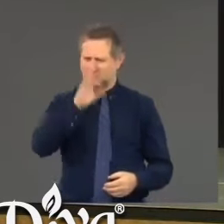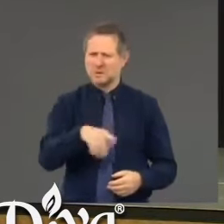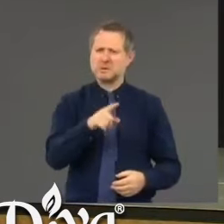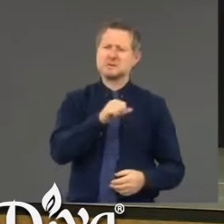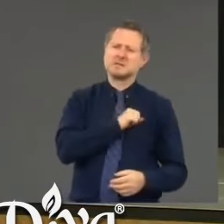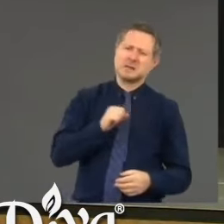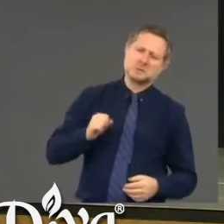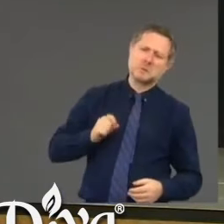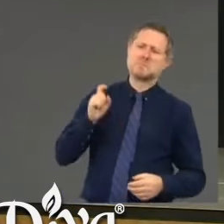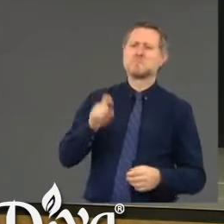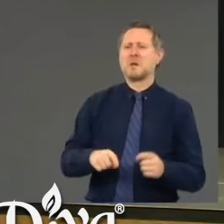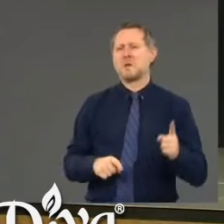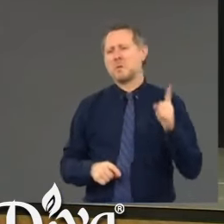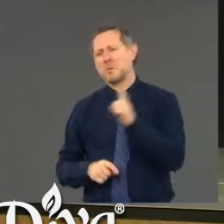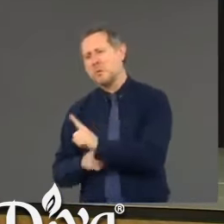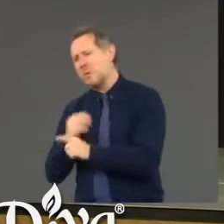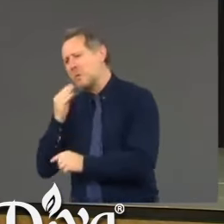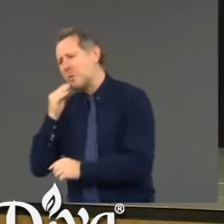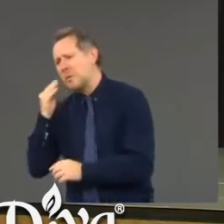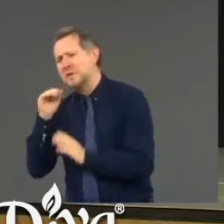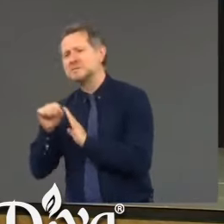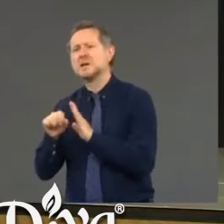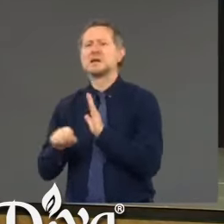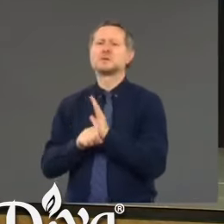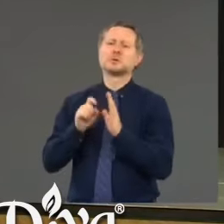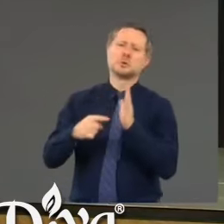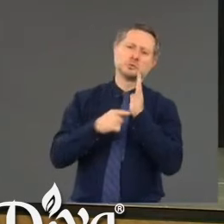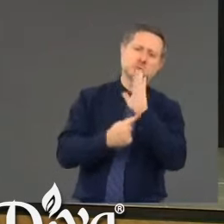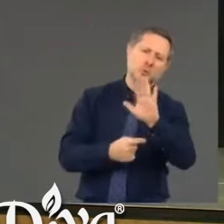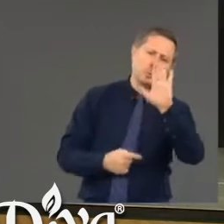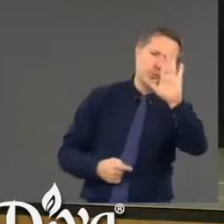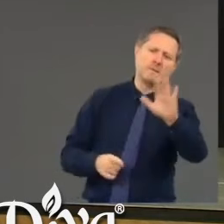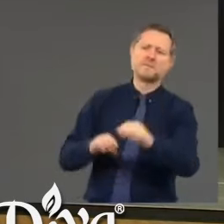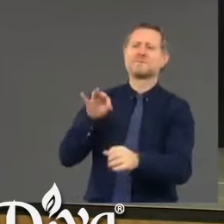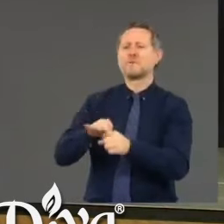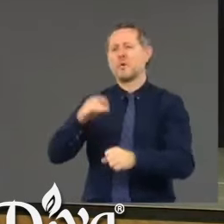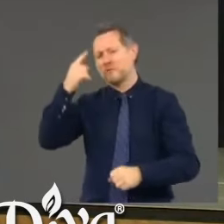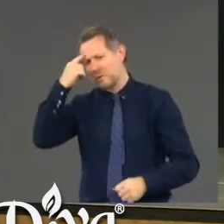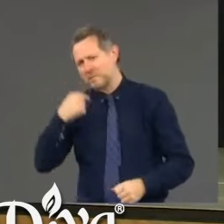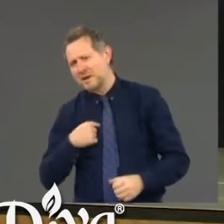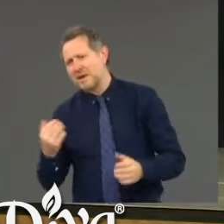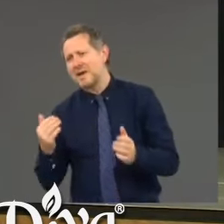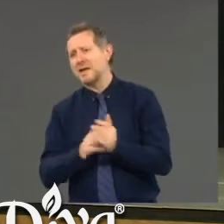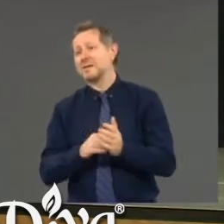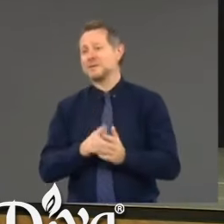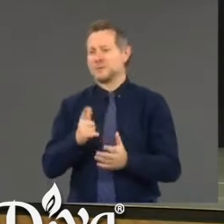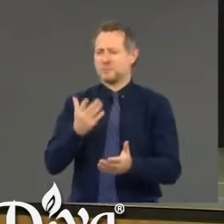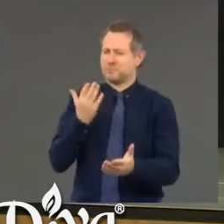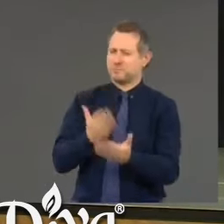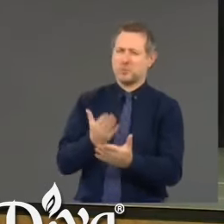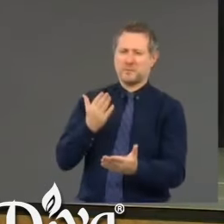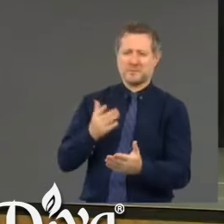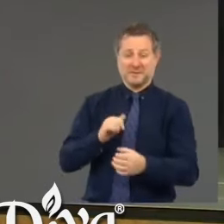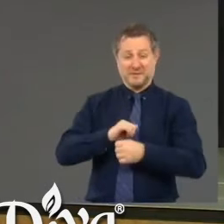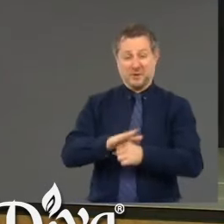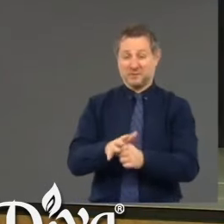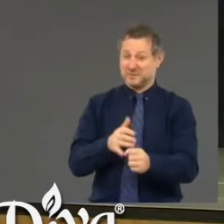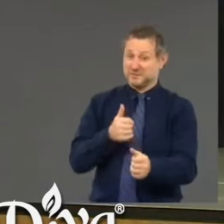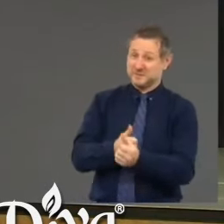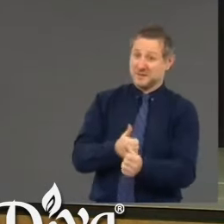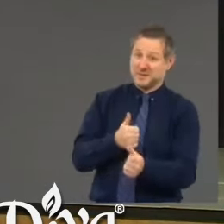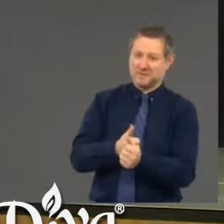reelected and so forth like that, but they've shown that the virus is really affecting Democrats more than it's